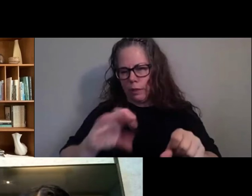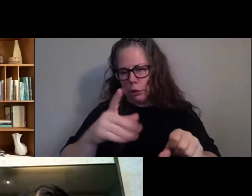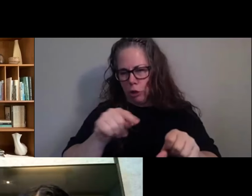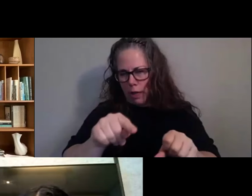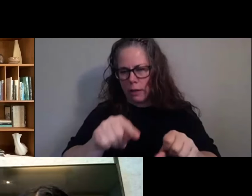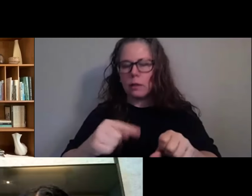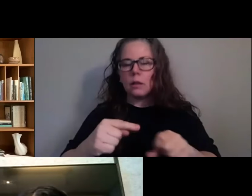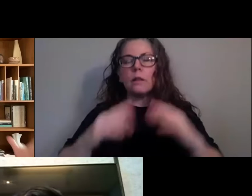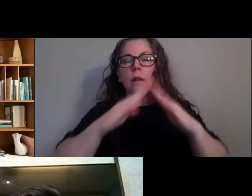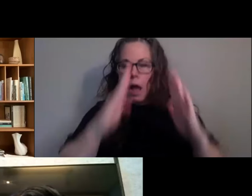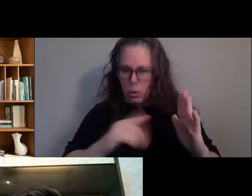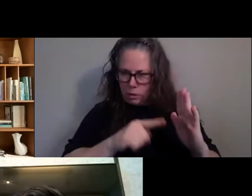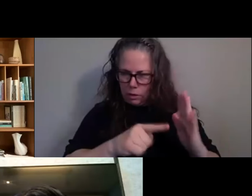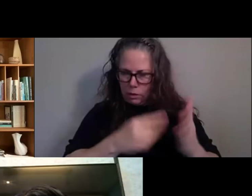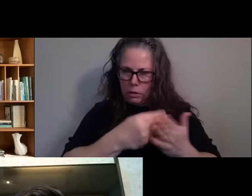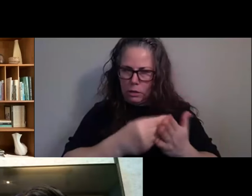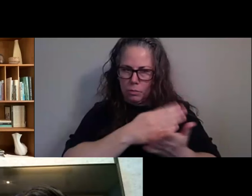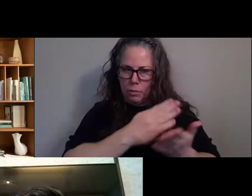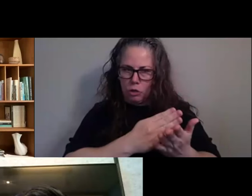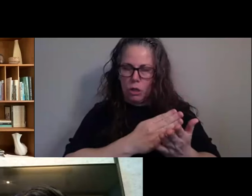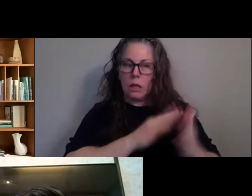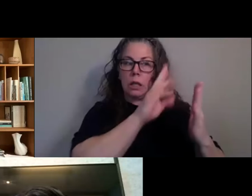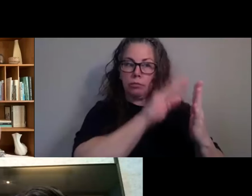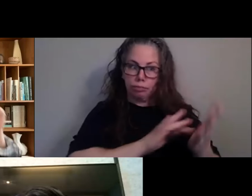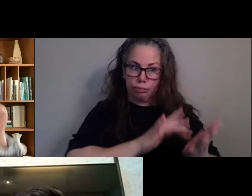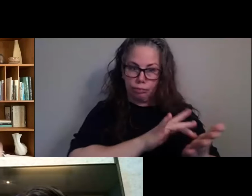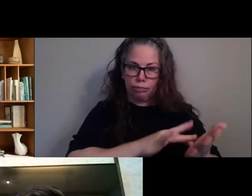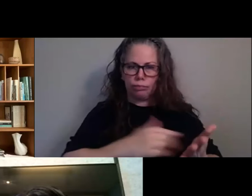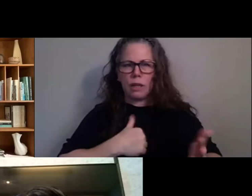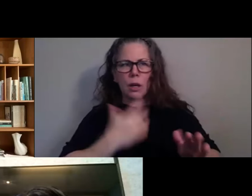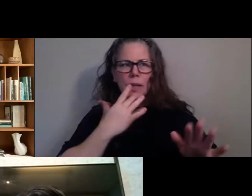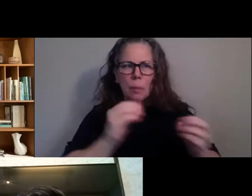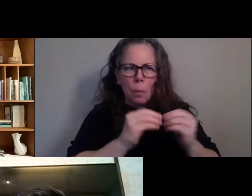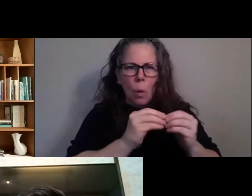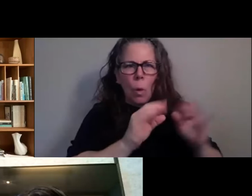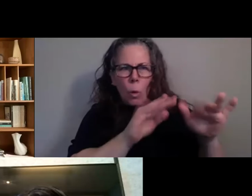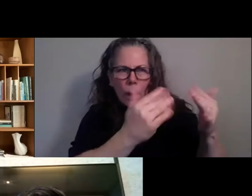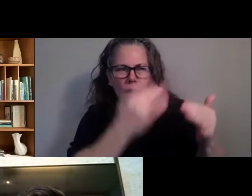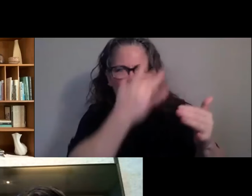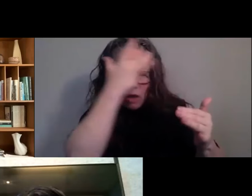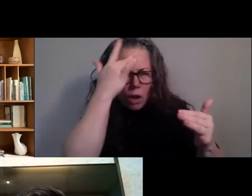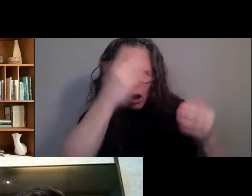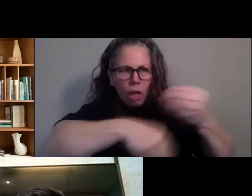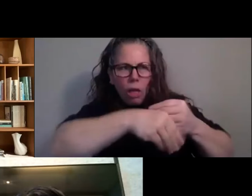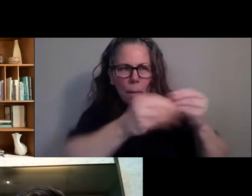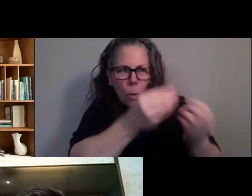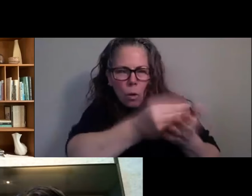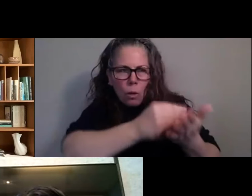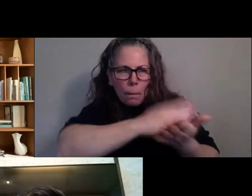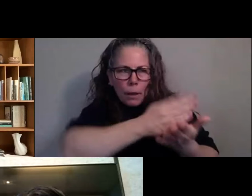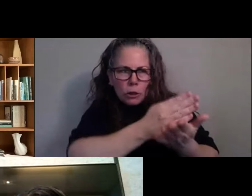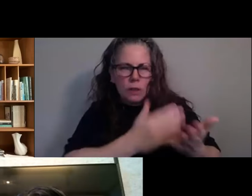That's for the House budget. So the House has done their budget. Now we're scrambling for them to say, wait, forgot about something. We'd like you to add to